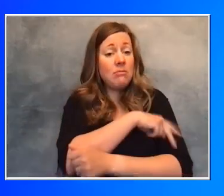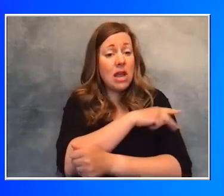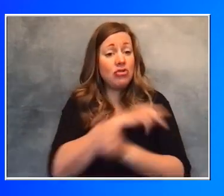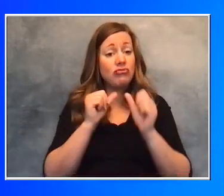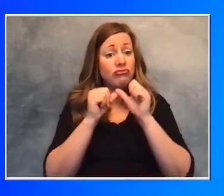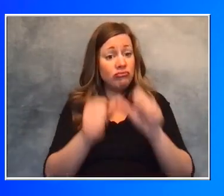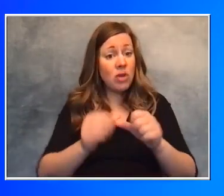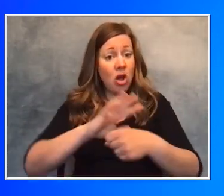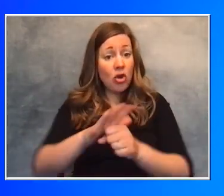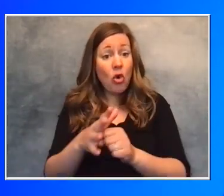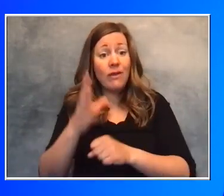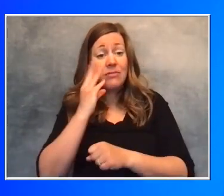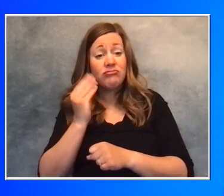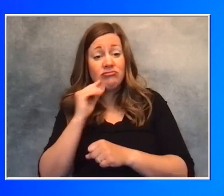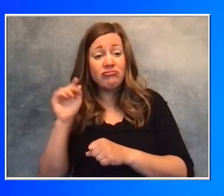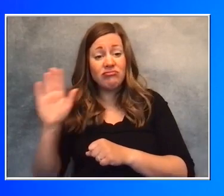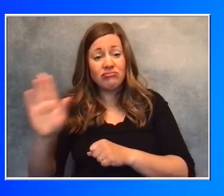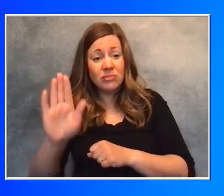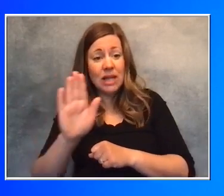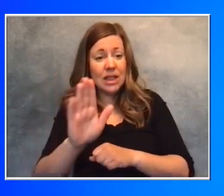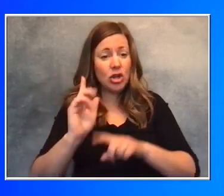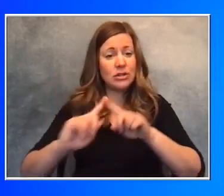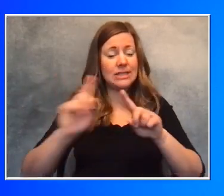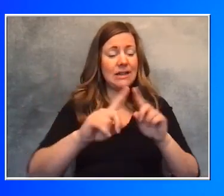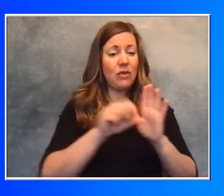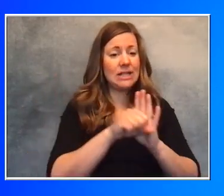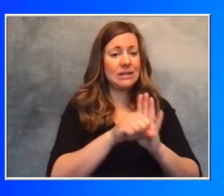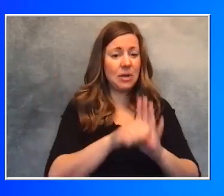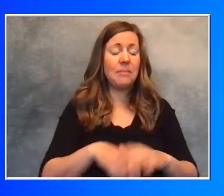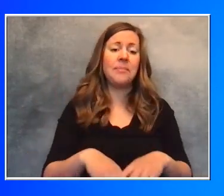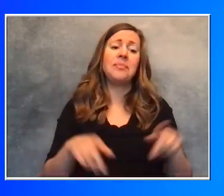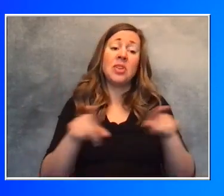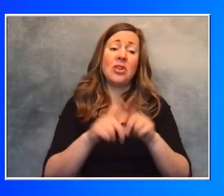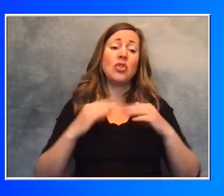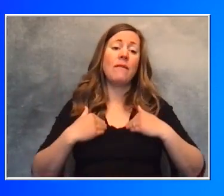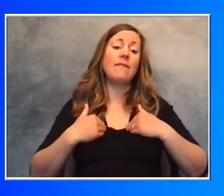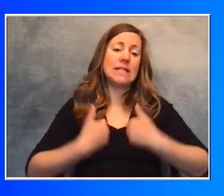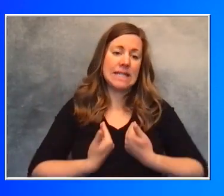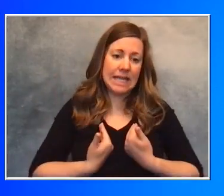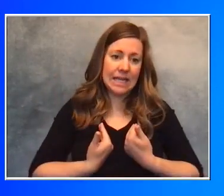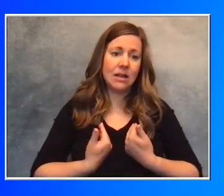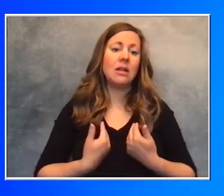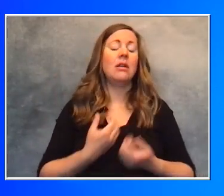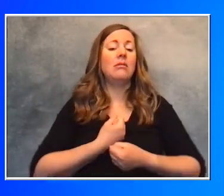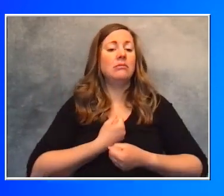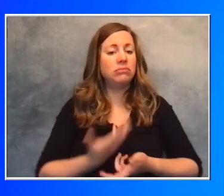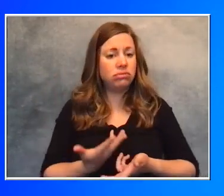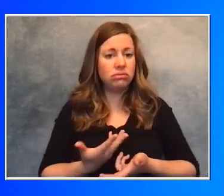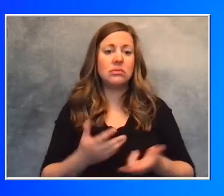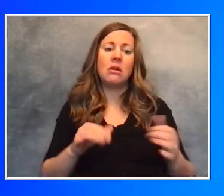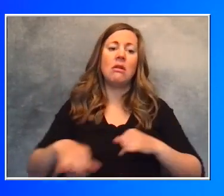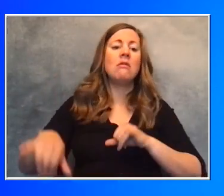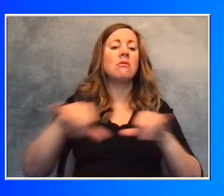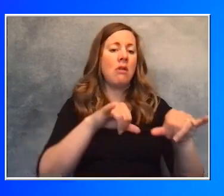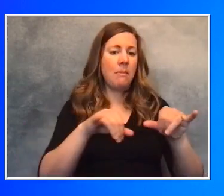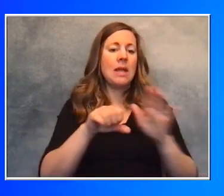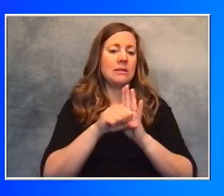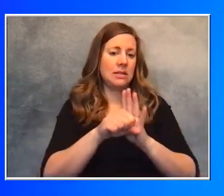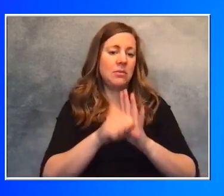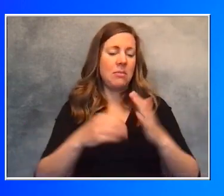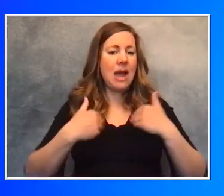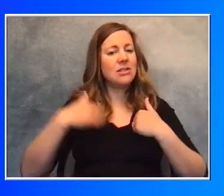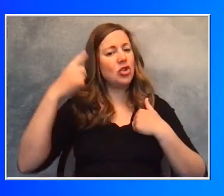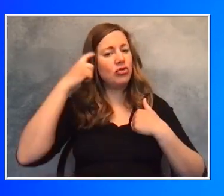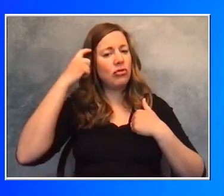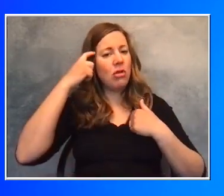different signs and symptoms. So also fatigue is a very common symptom which has a neurological basis. So